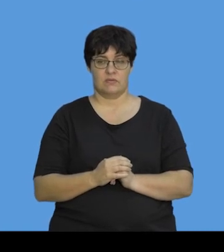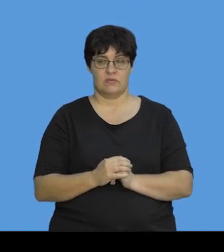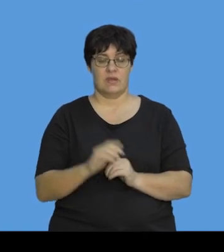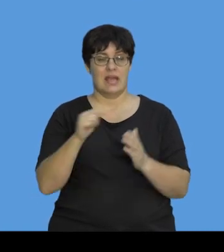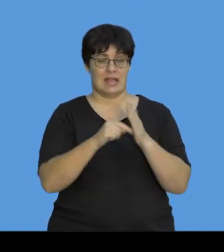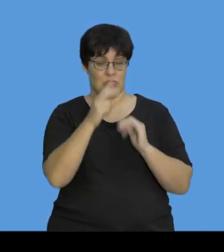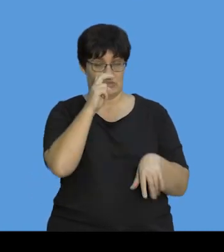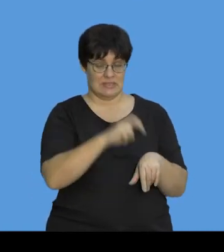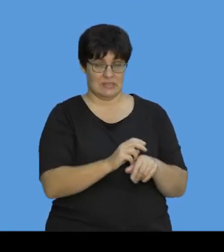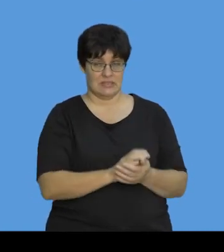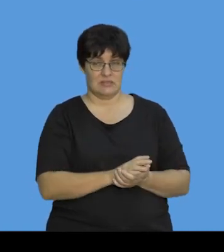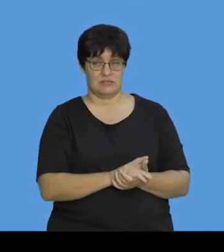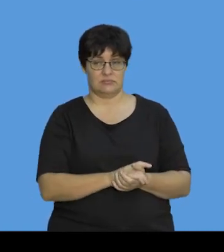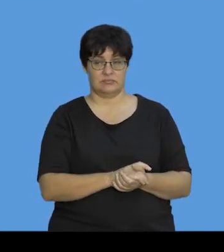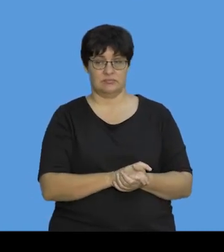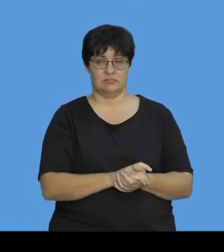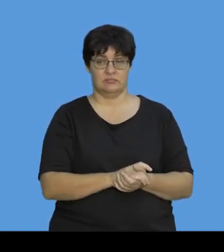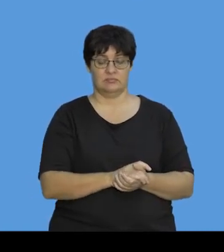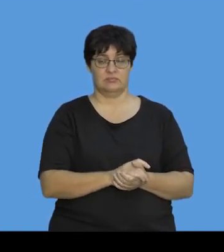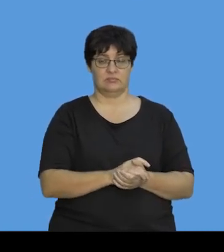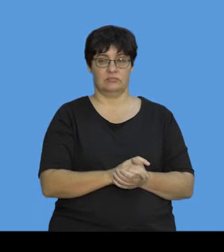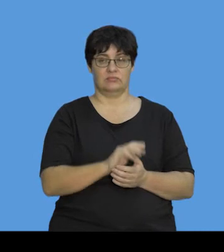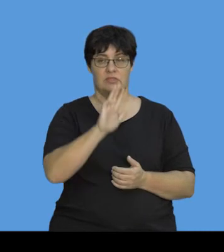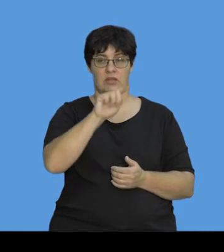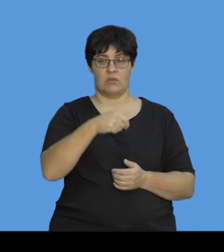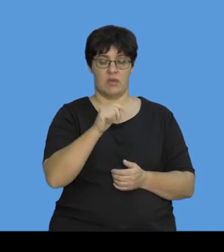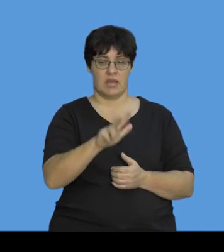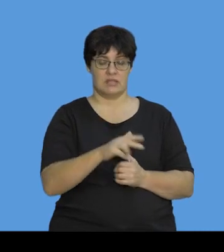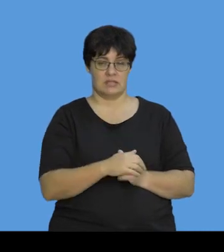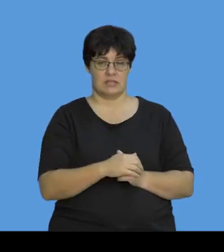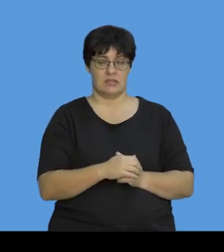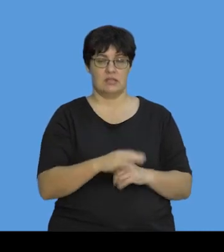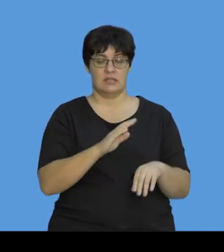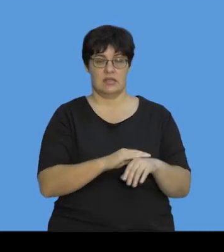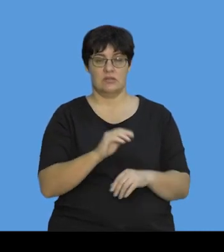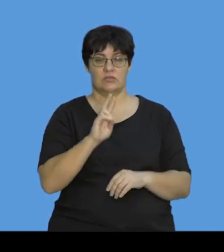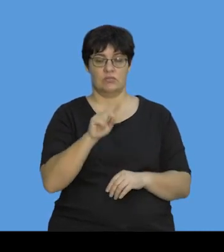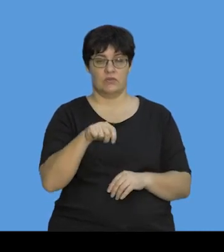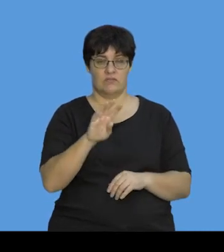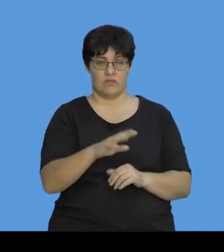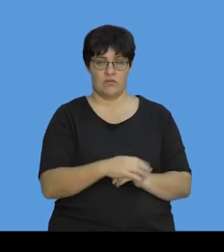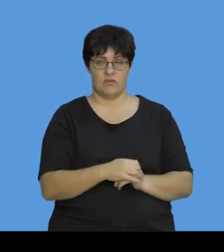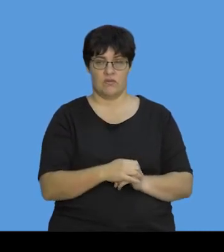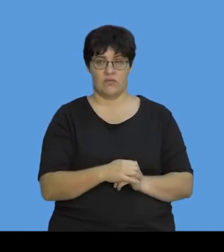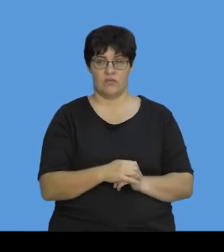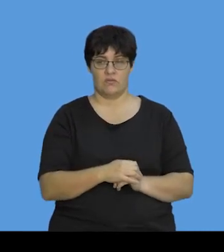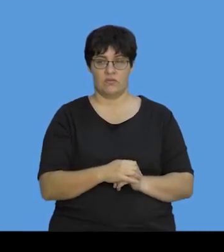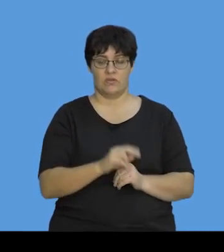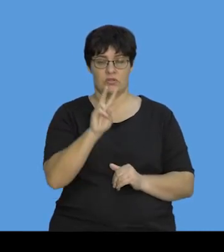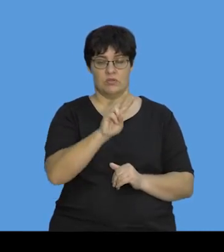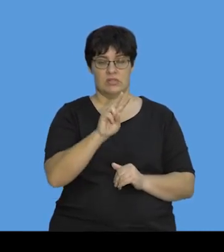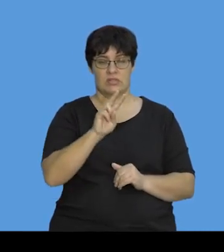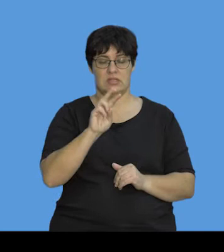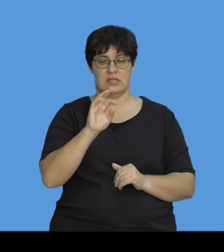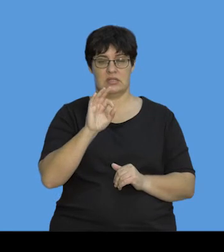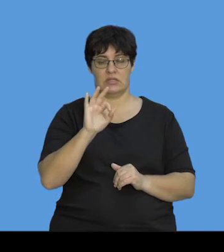Absolutely need a calculator. Let's get rid of that. 9.8 times 2.4. And it's